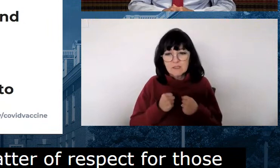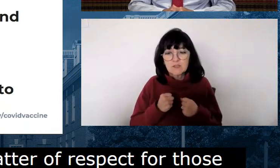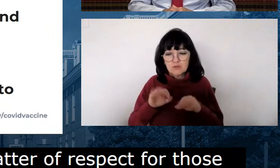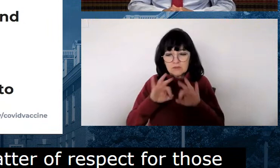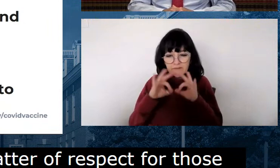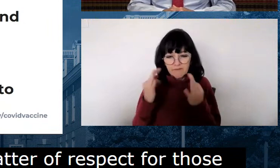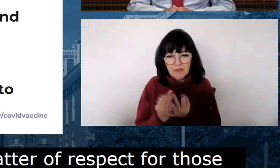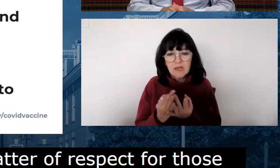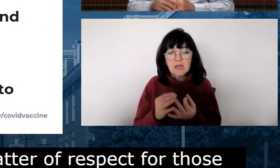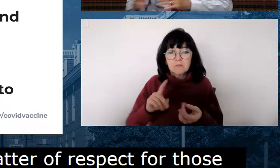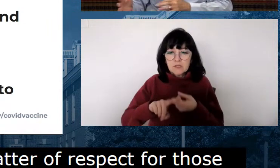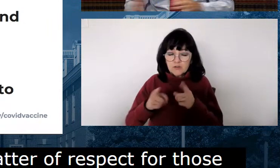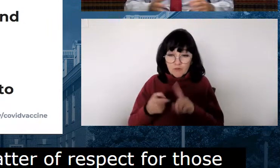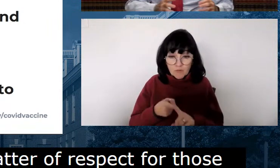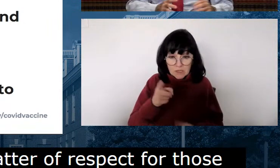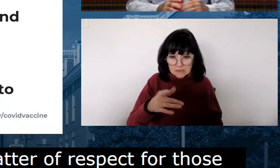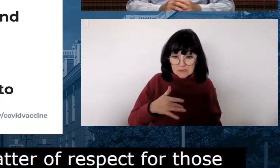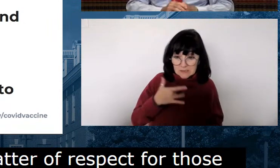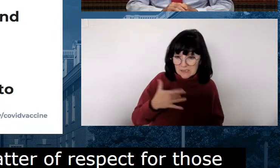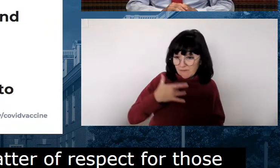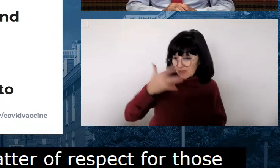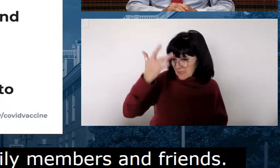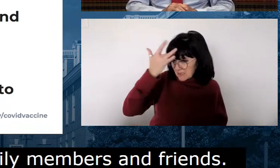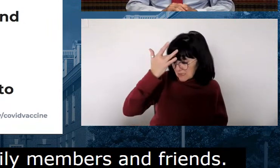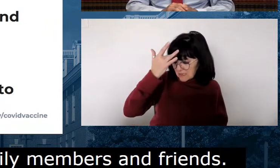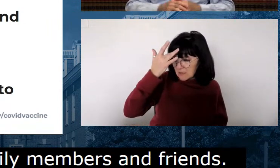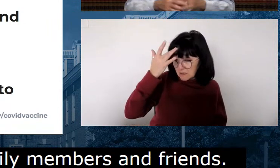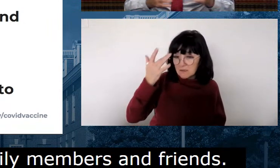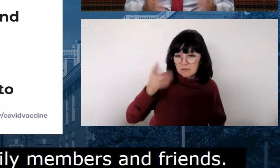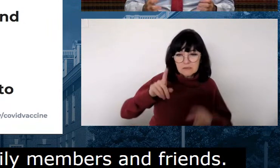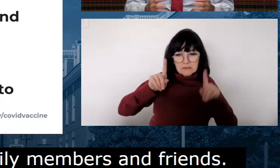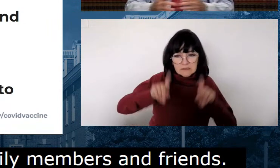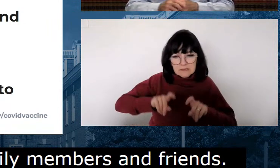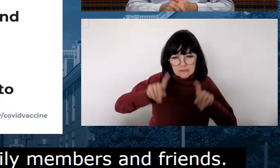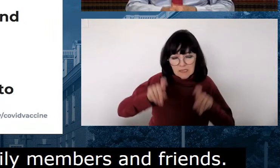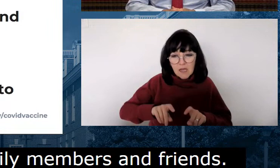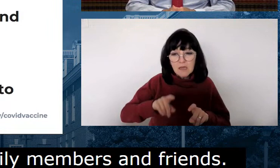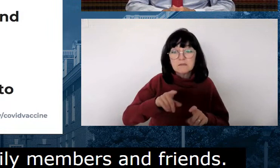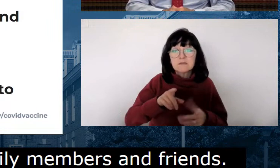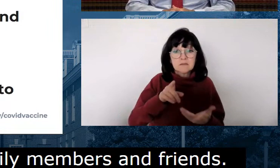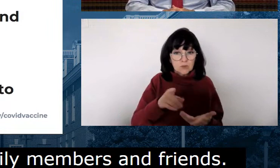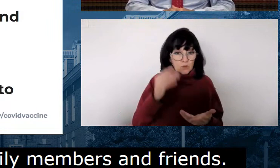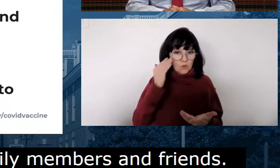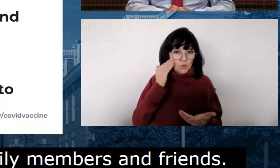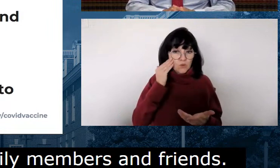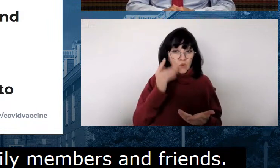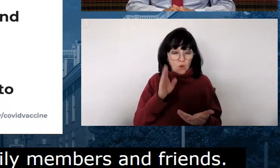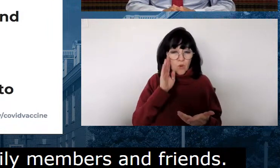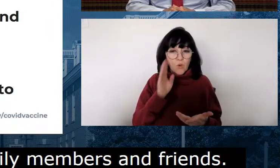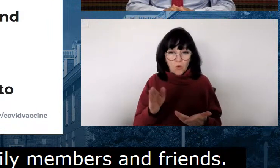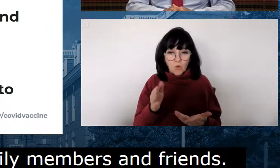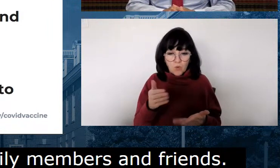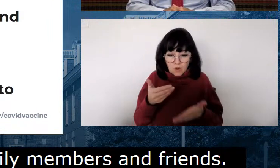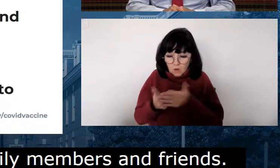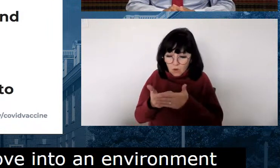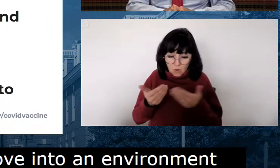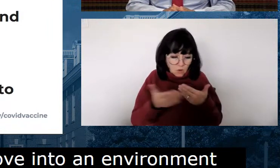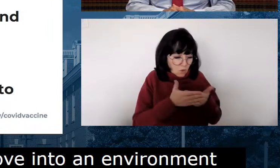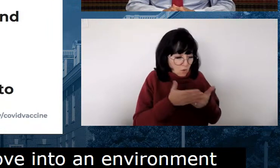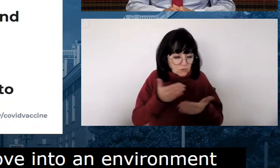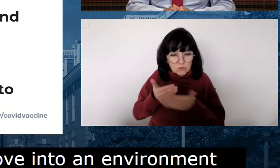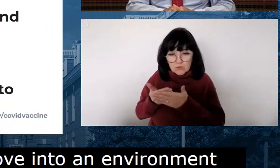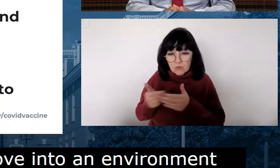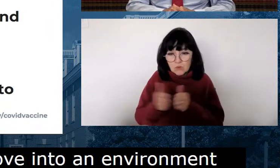you feel sick, get tested. If you're moving into a different environment where you know you're going to be in close contact with others, get